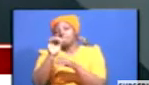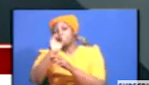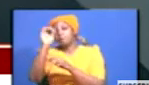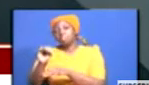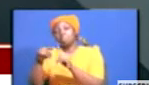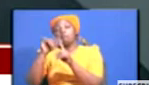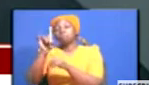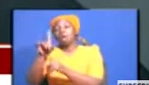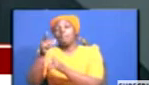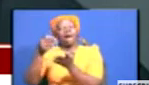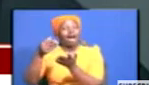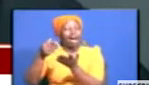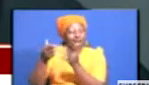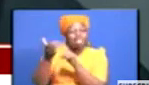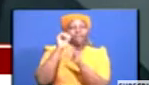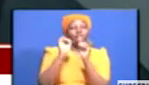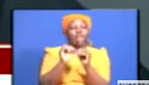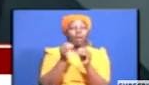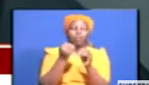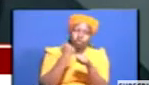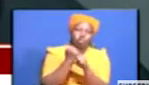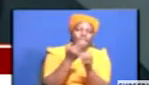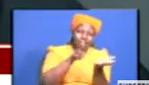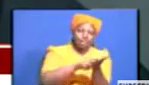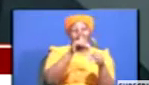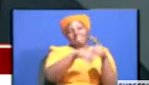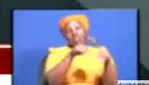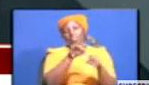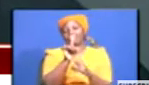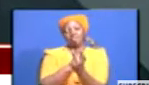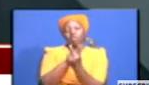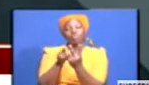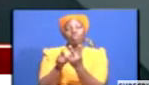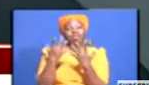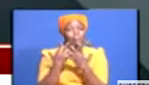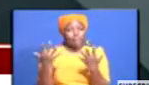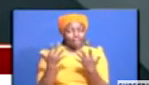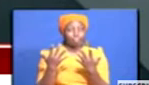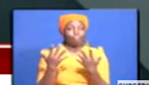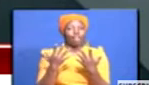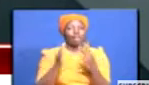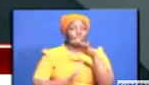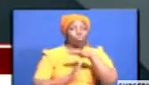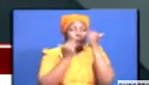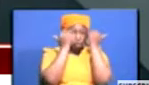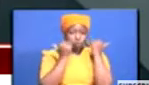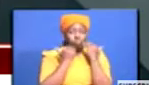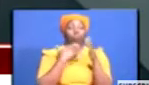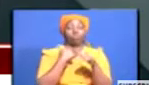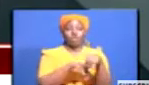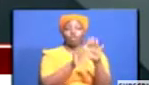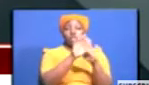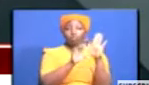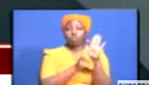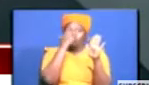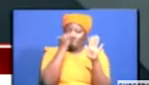rerun. So those are the two major things. The Supreme Court will want to operate with the Constitution, because the provision which they are trying to use is